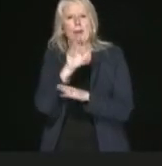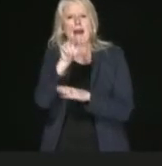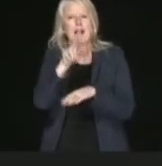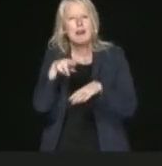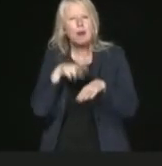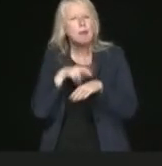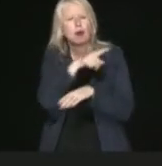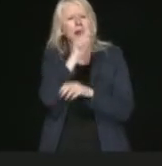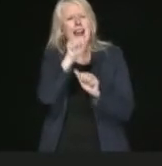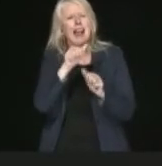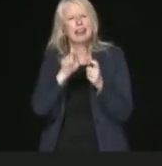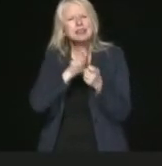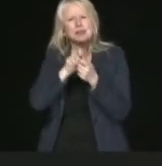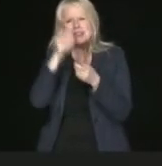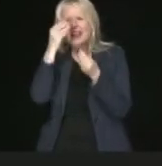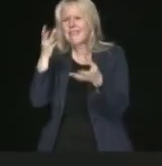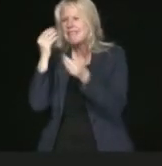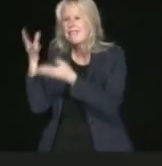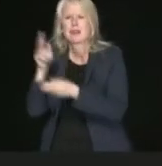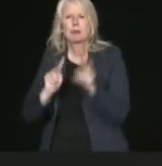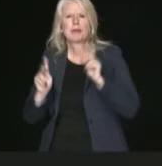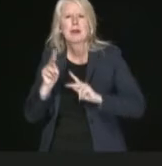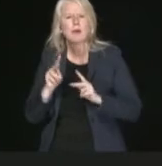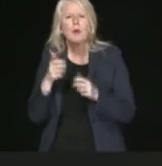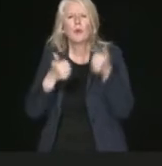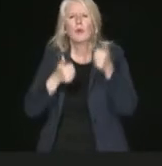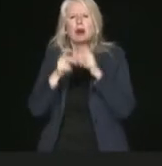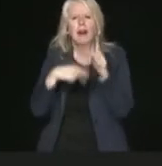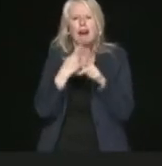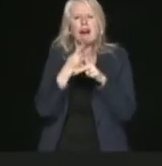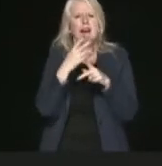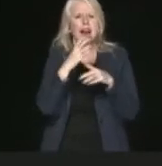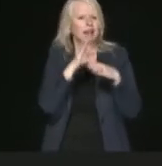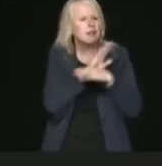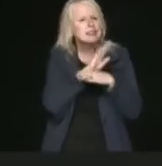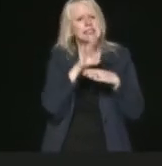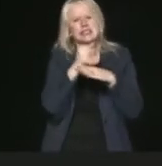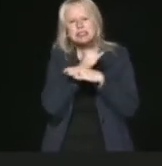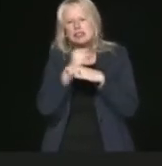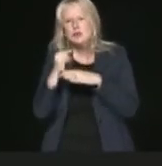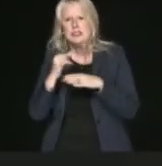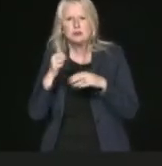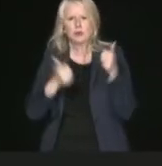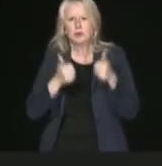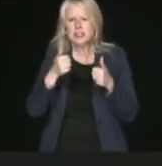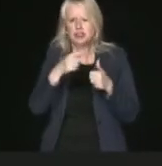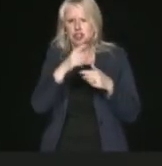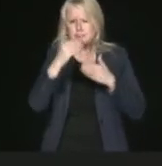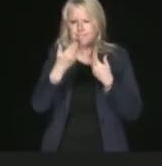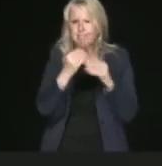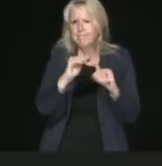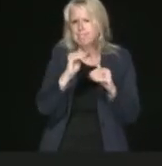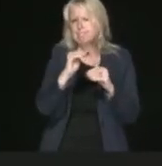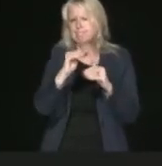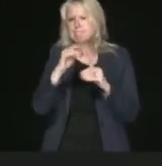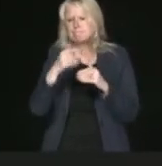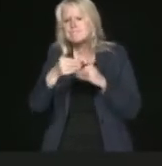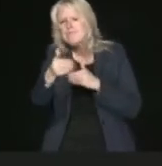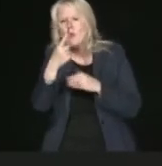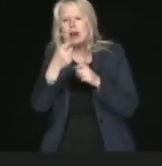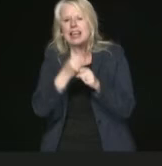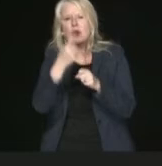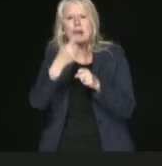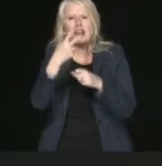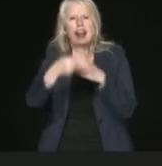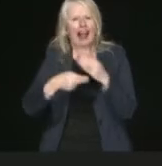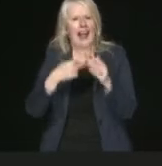about which sectors could start up again? You're talking about measures that could be in place for a year or a year and a half. In concrete terms,